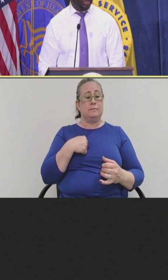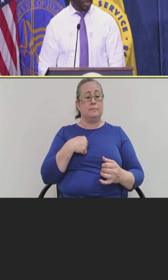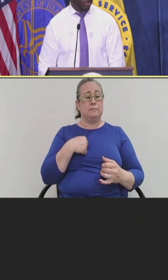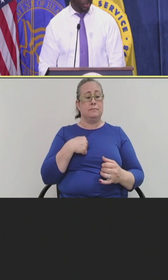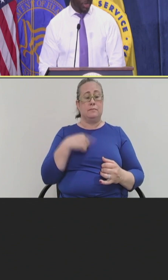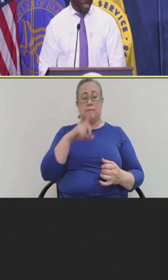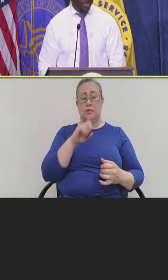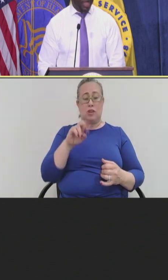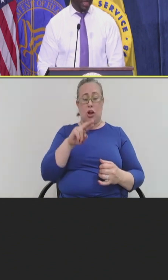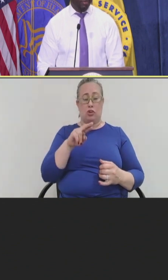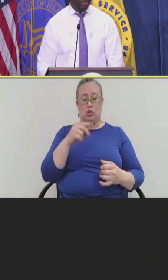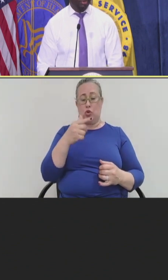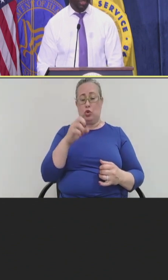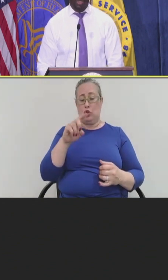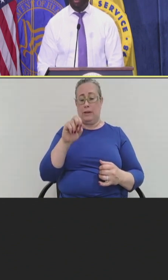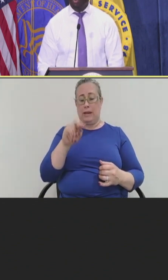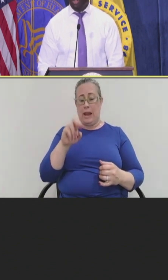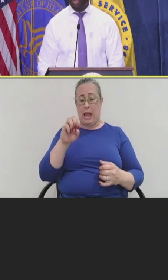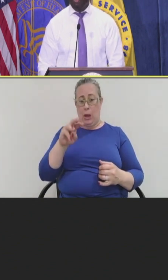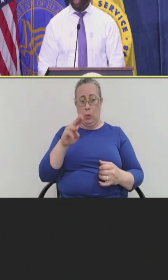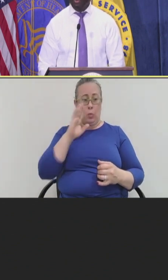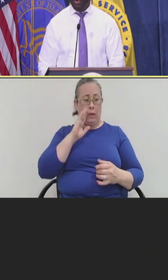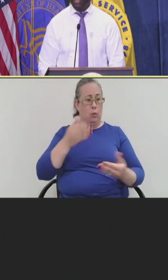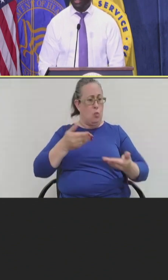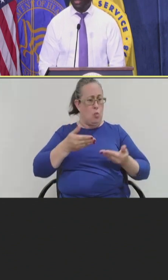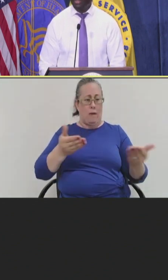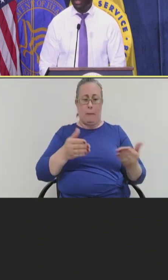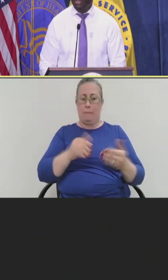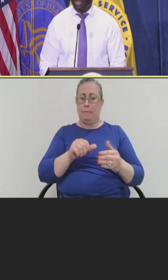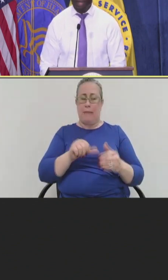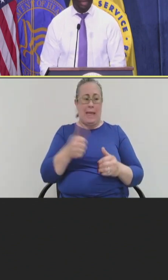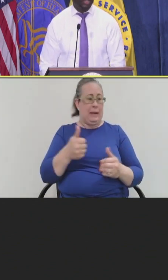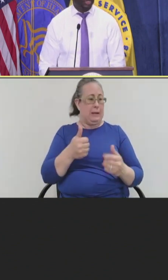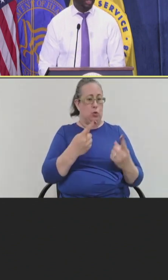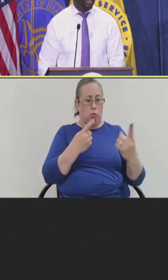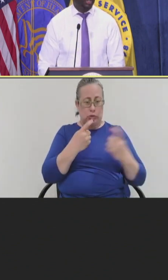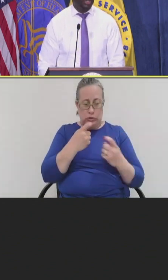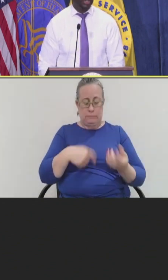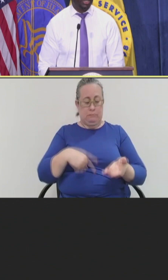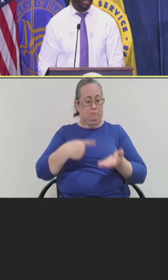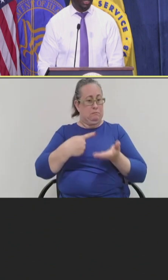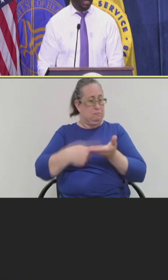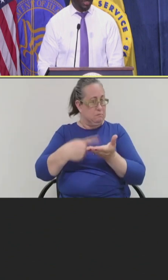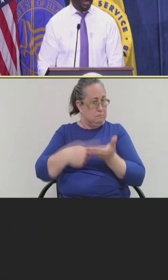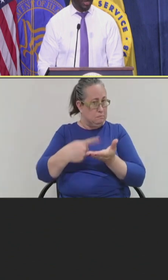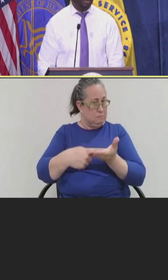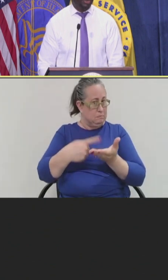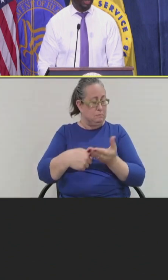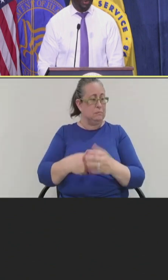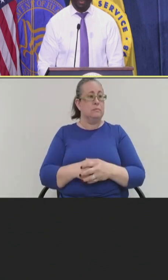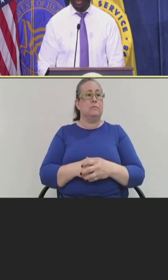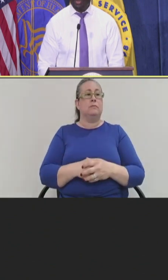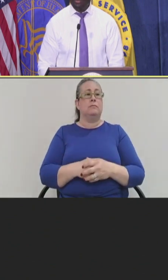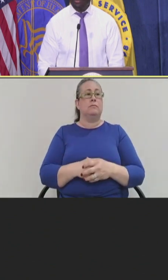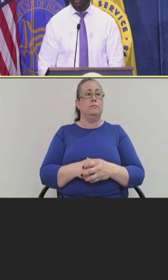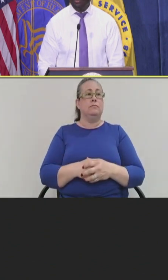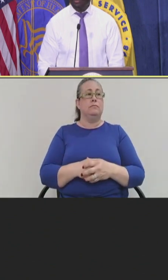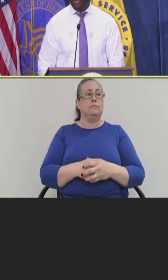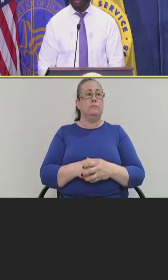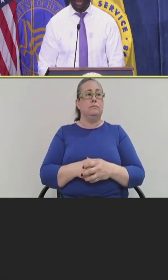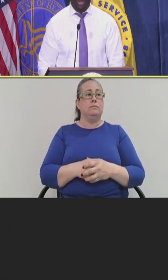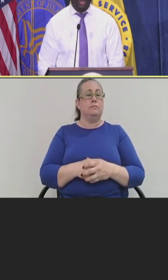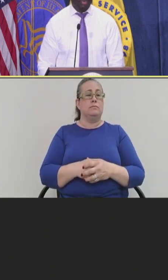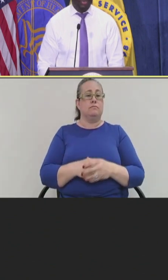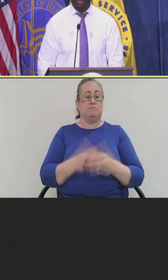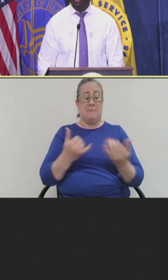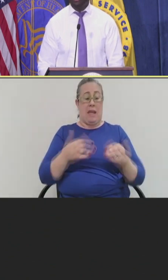Dr. Goodnow and I will, welcome any questions, discussions. So the